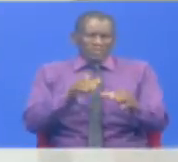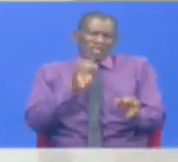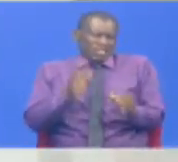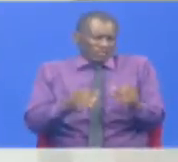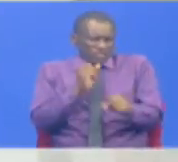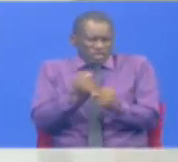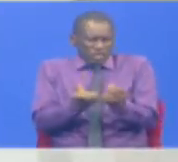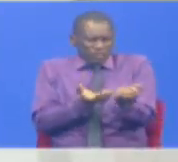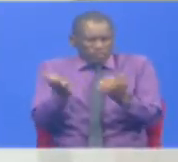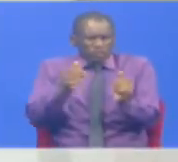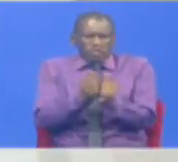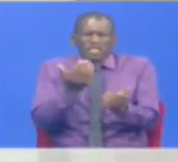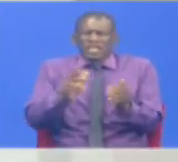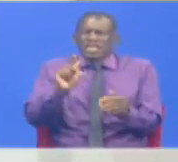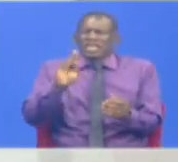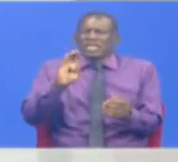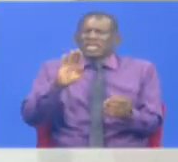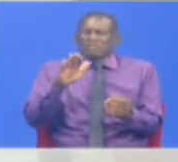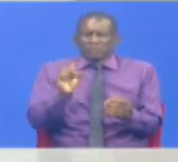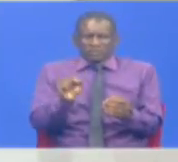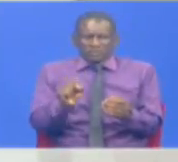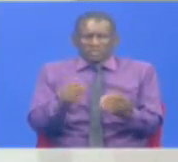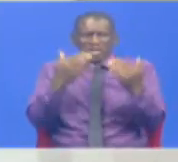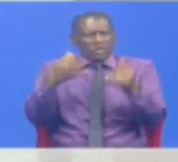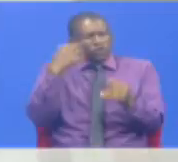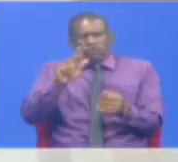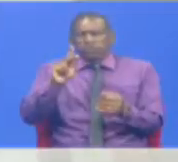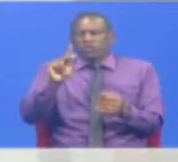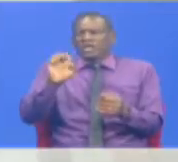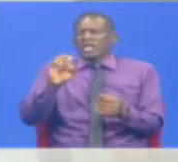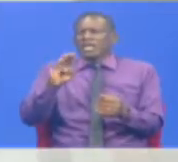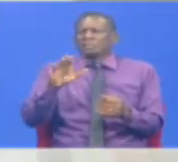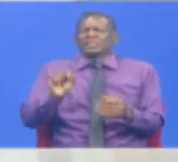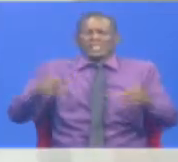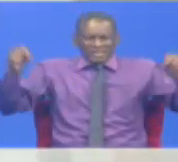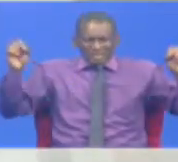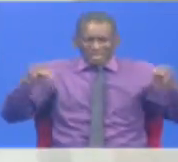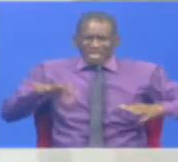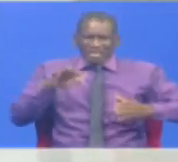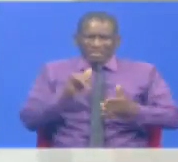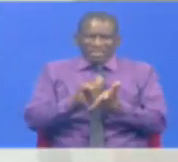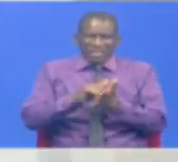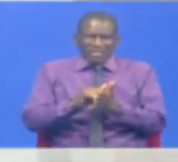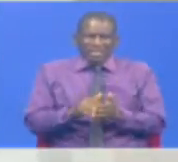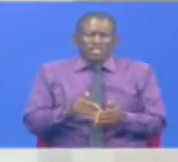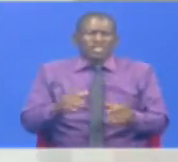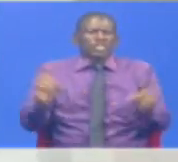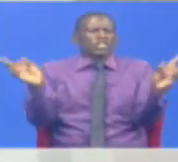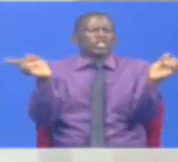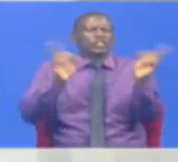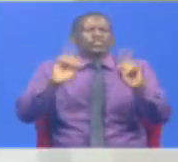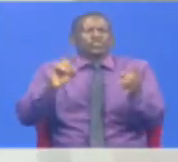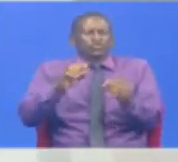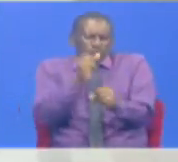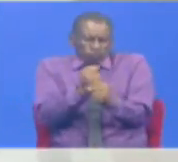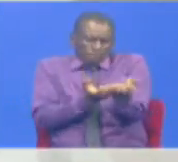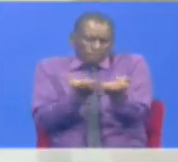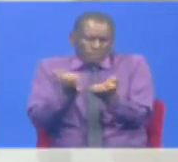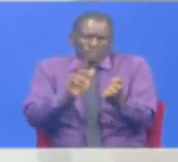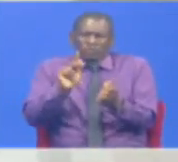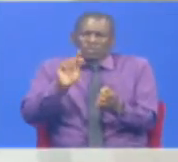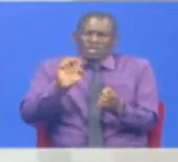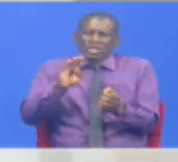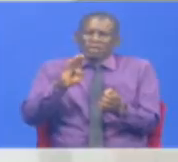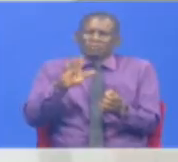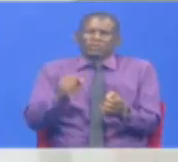KEBS. For KEBS, it is clear that they should not trade with KEBS. There is conflict